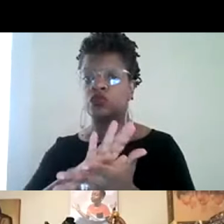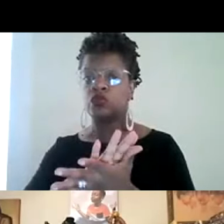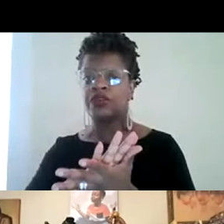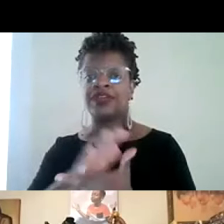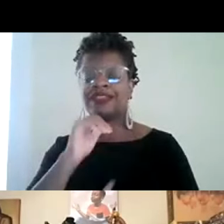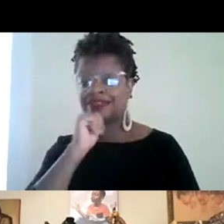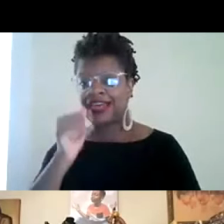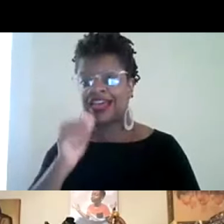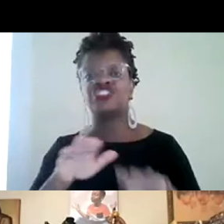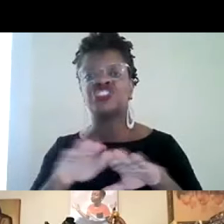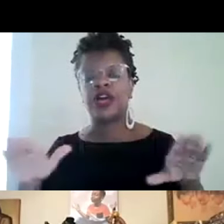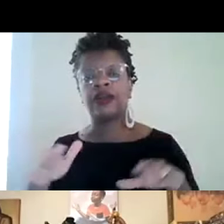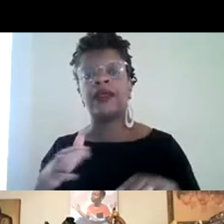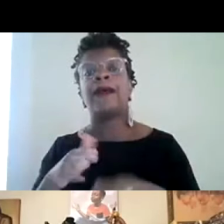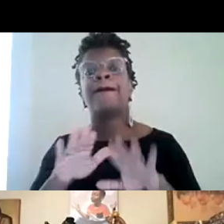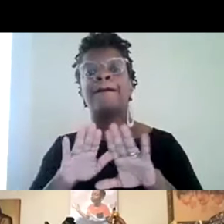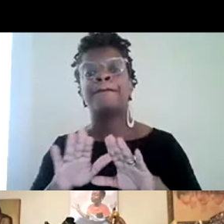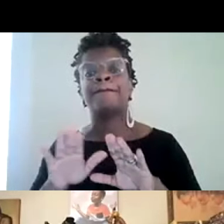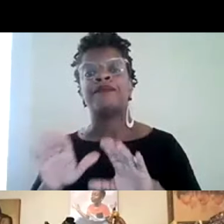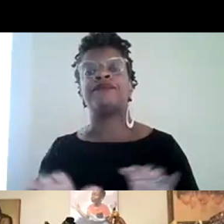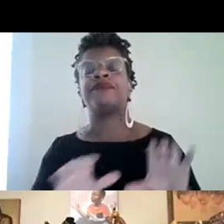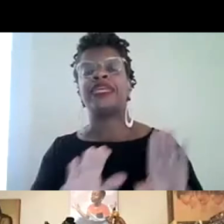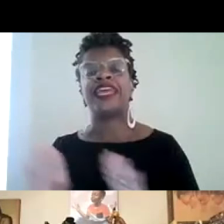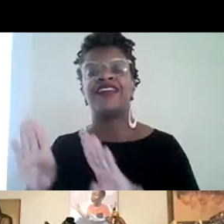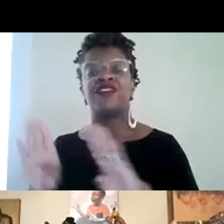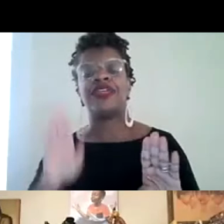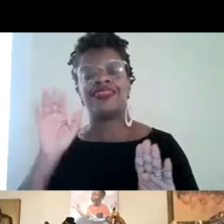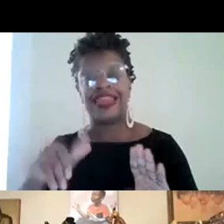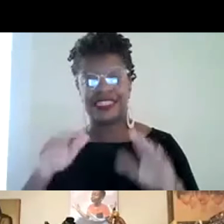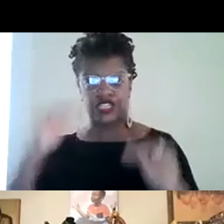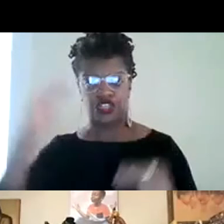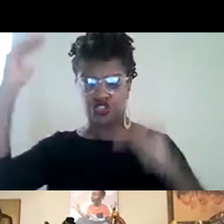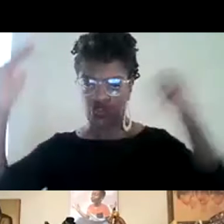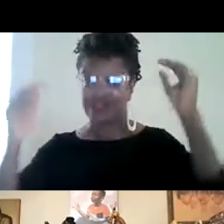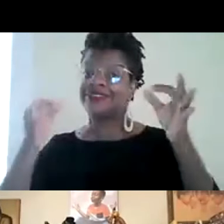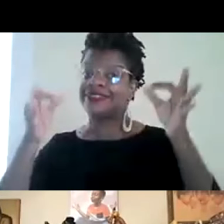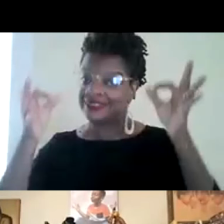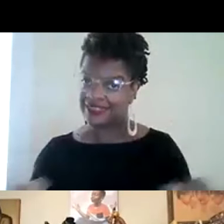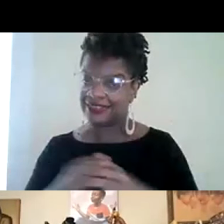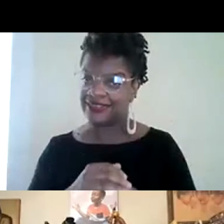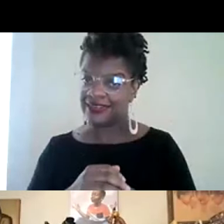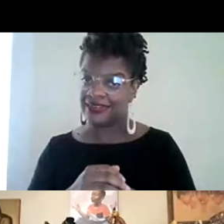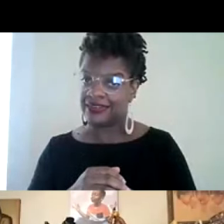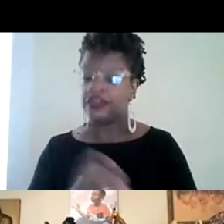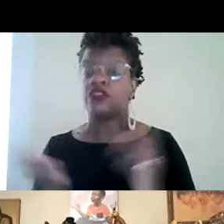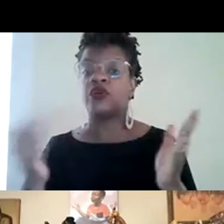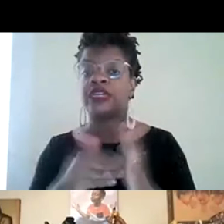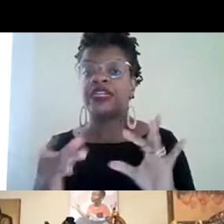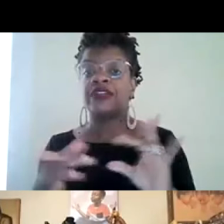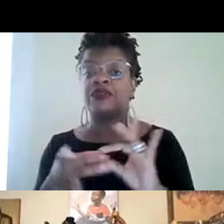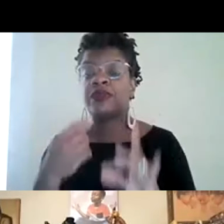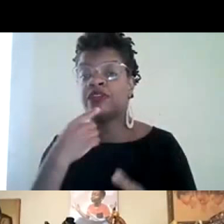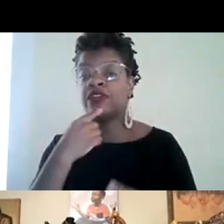adult decisions. And so I want to underscore that these preschool expulsions that are dismal that I